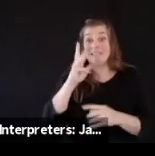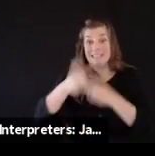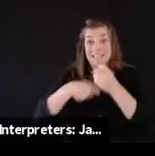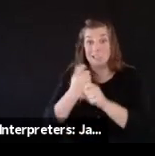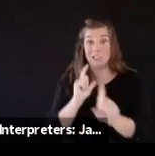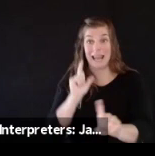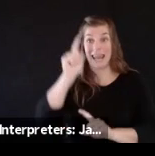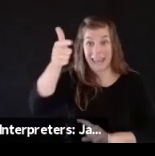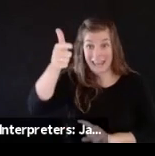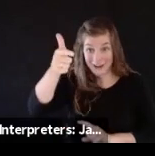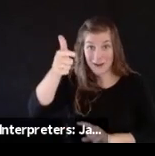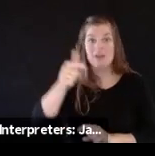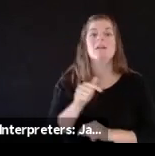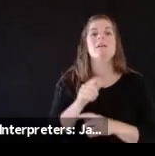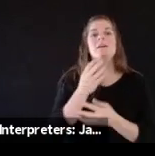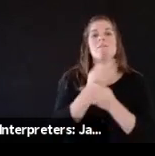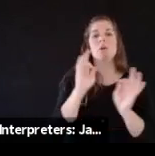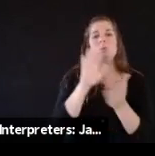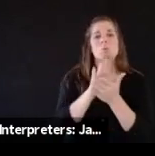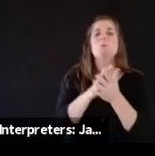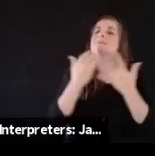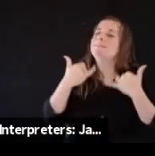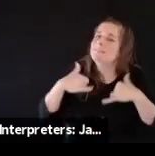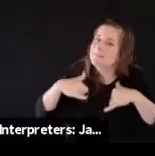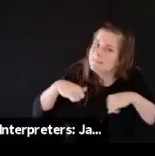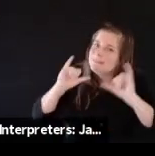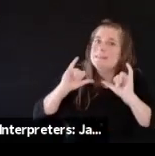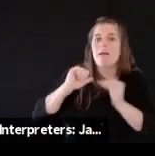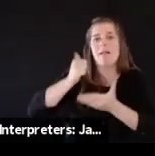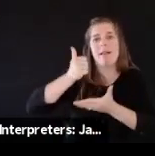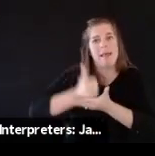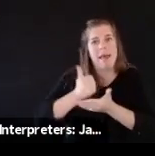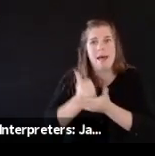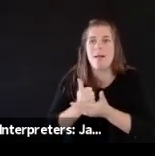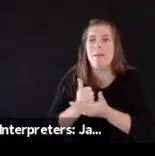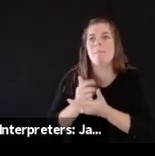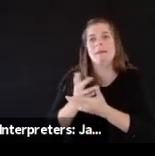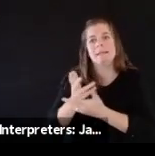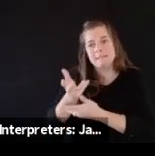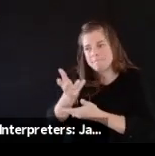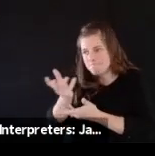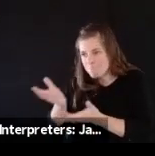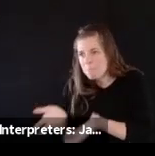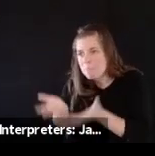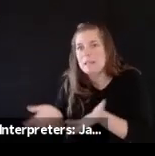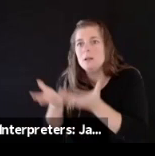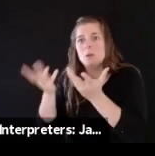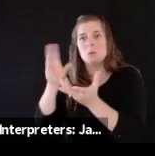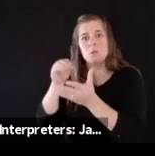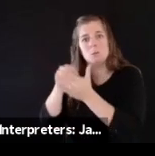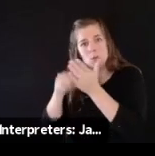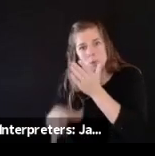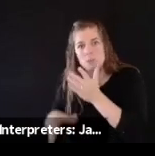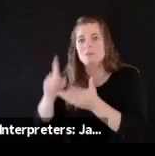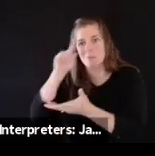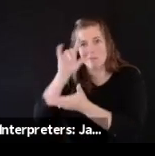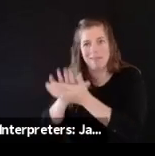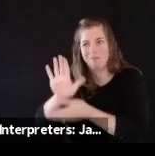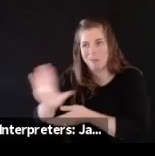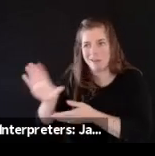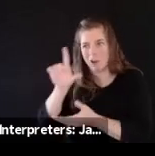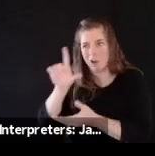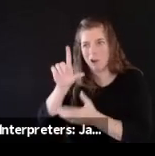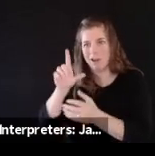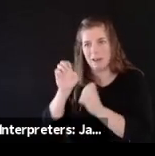Schools are still helping build up our children from marginalized communities to believe in the power of their education and their ability